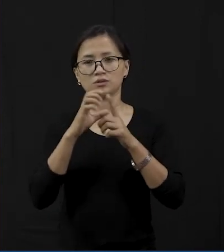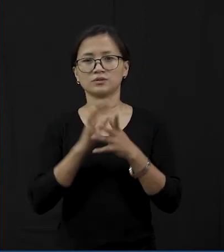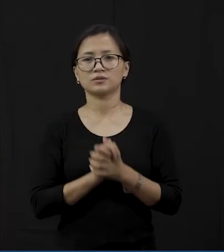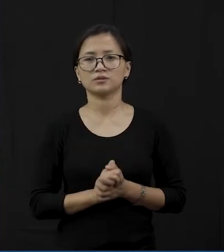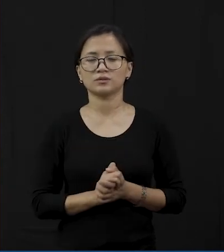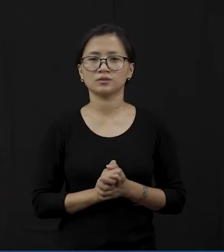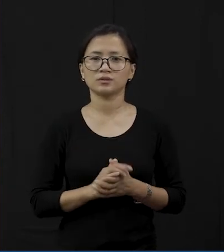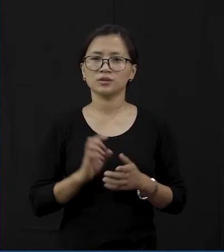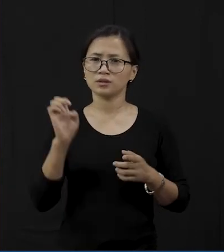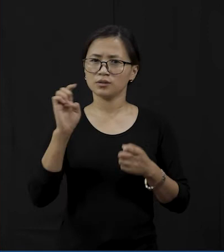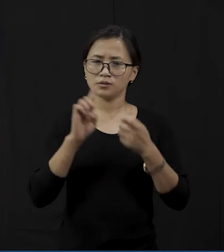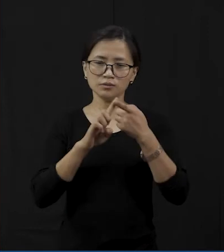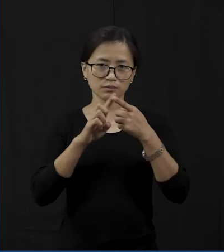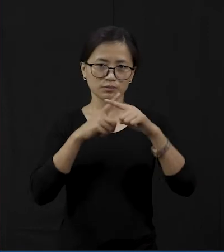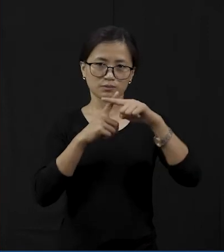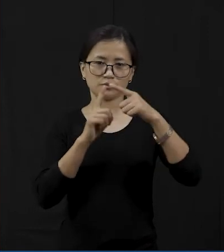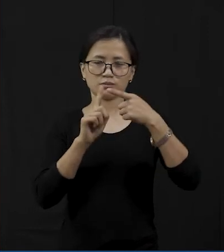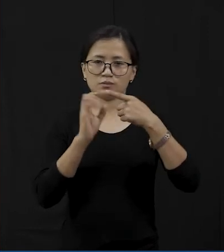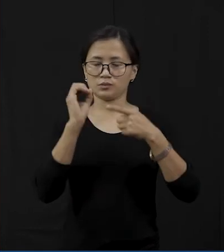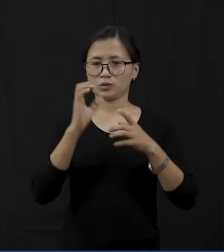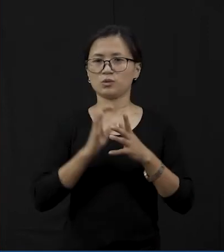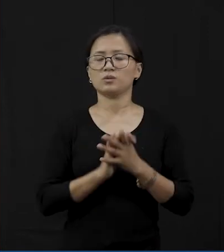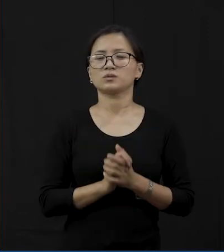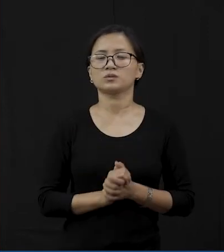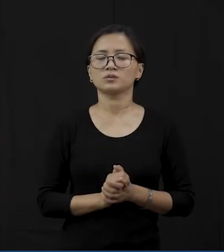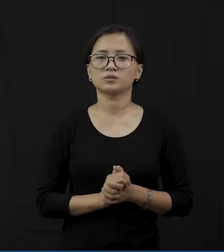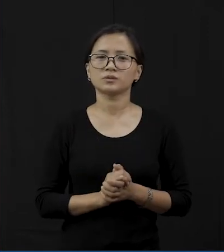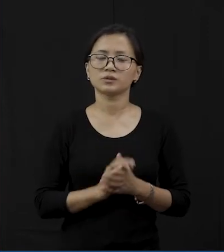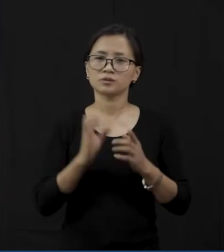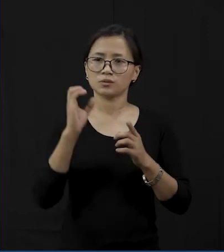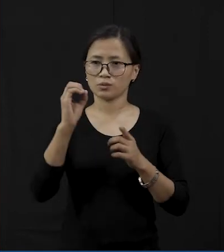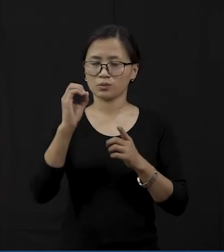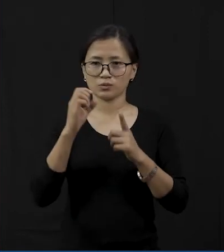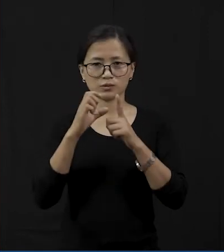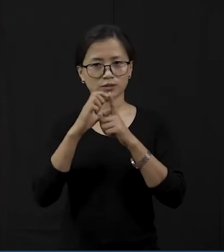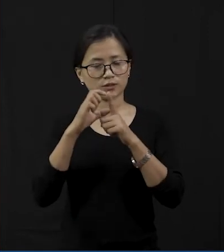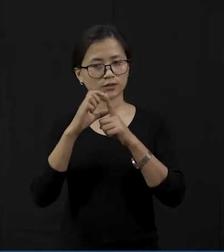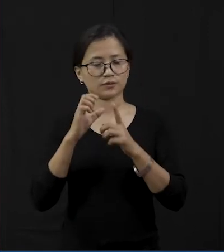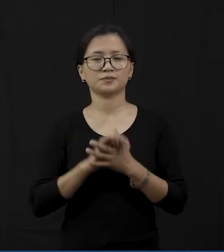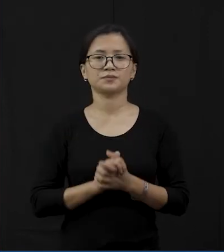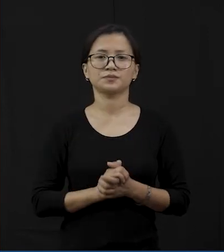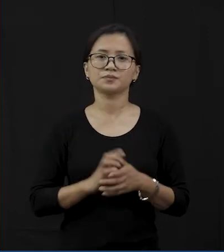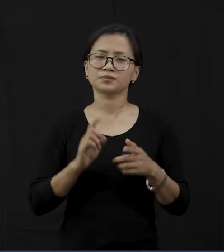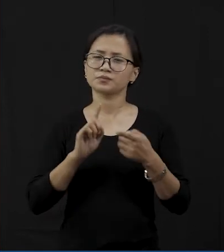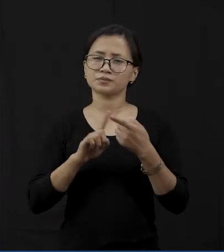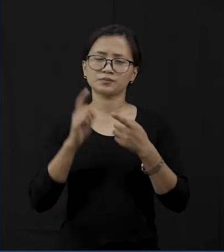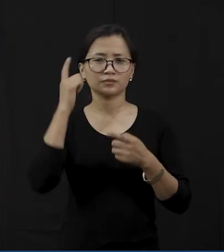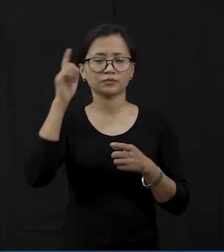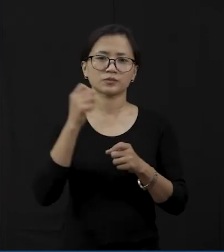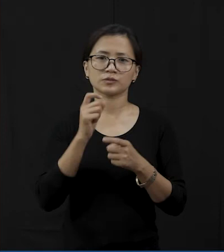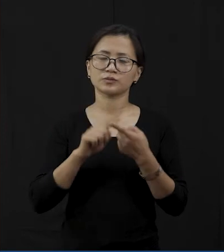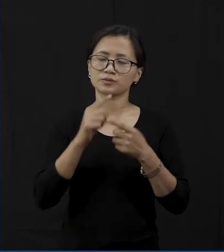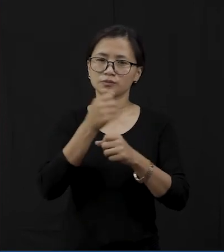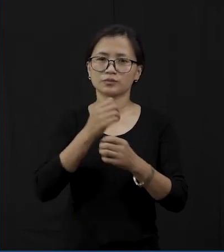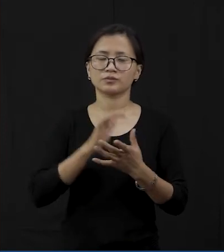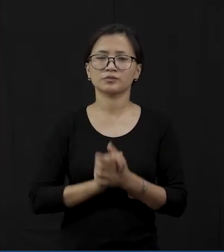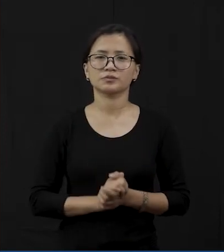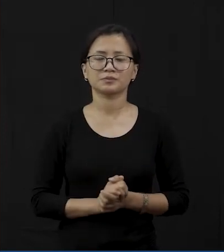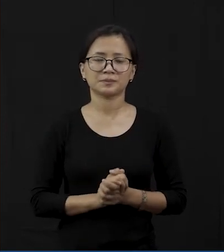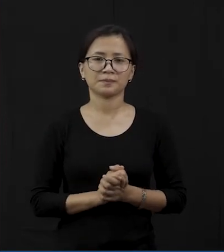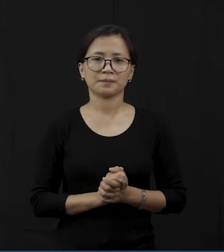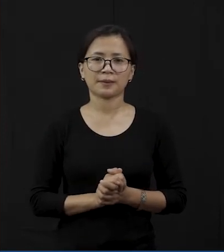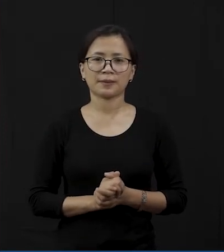So even plus odd will be odd. For example,